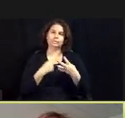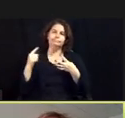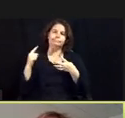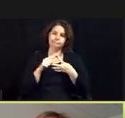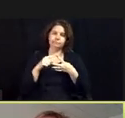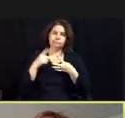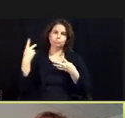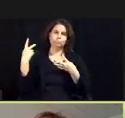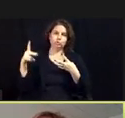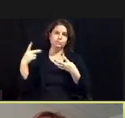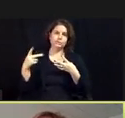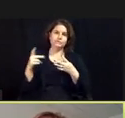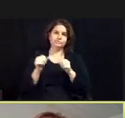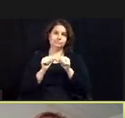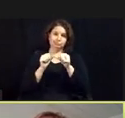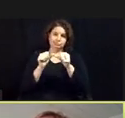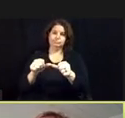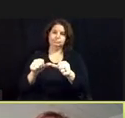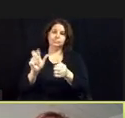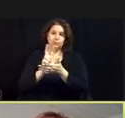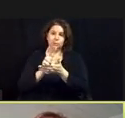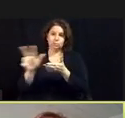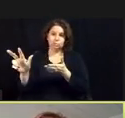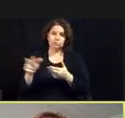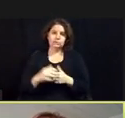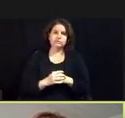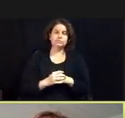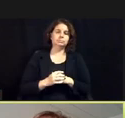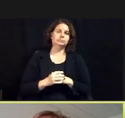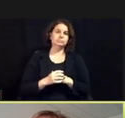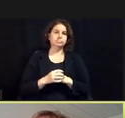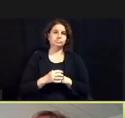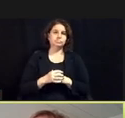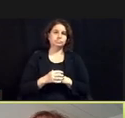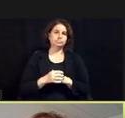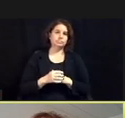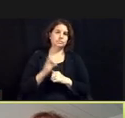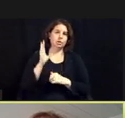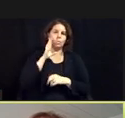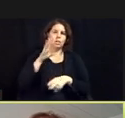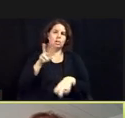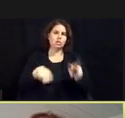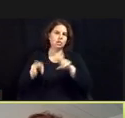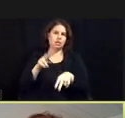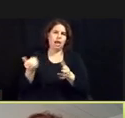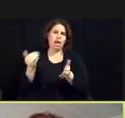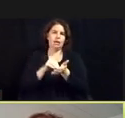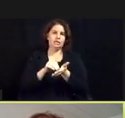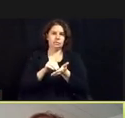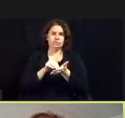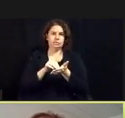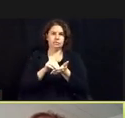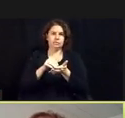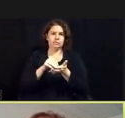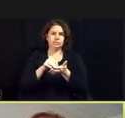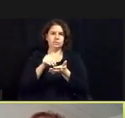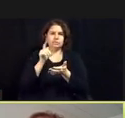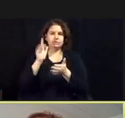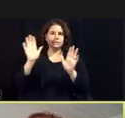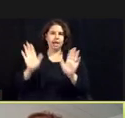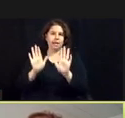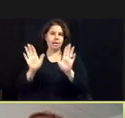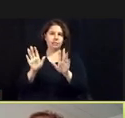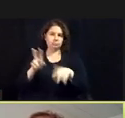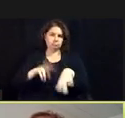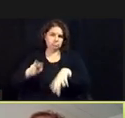in tier 1, we will be reevaluated on Sunday, this coming Sunday, and a determination